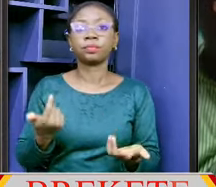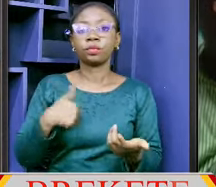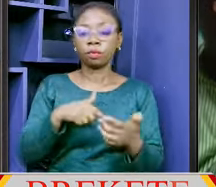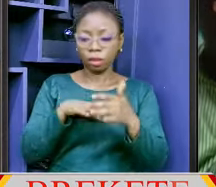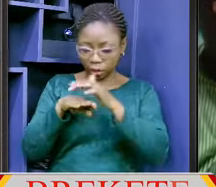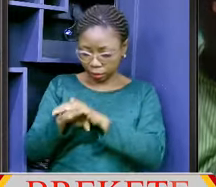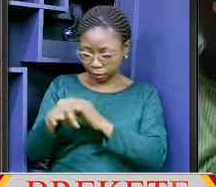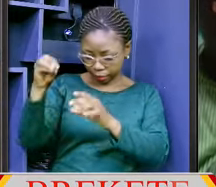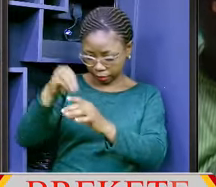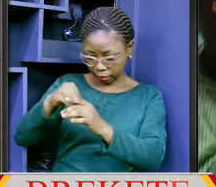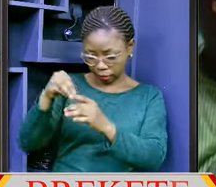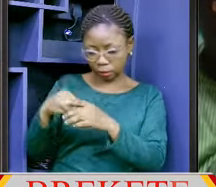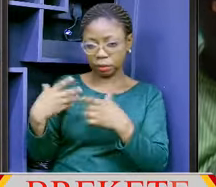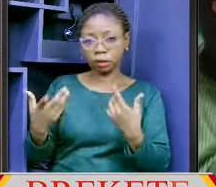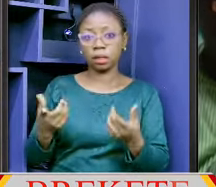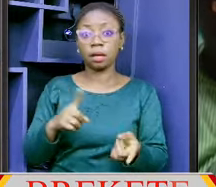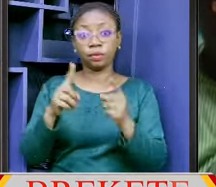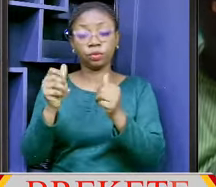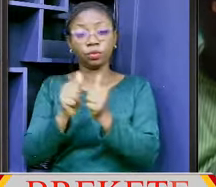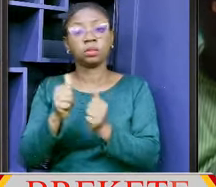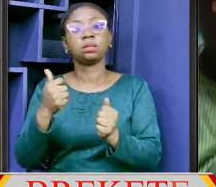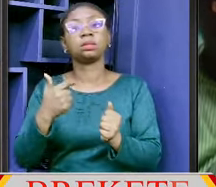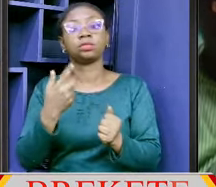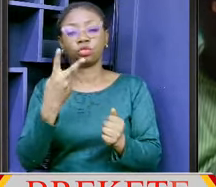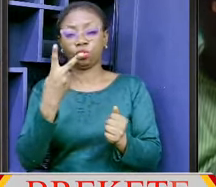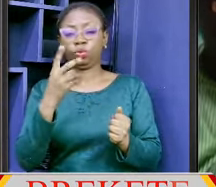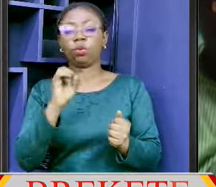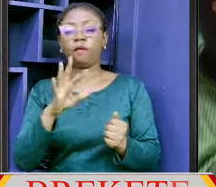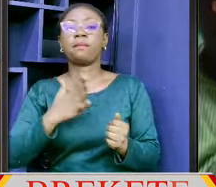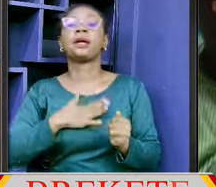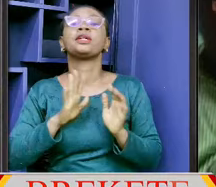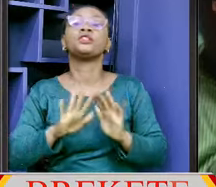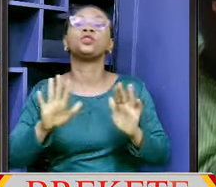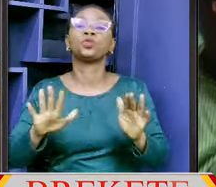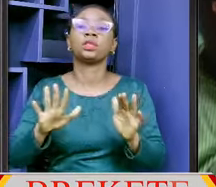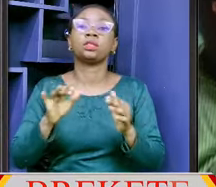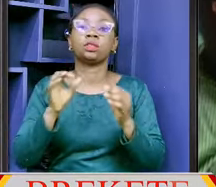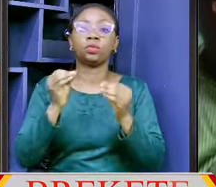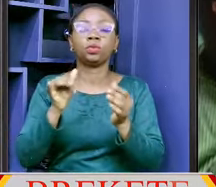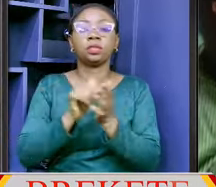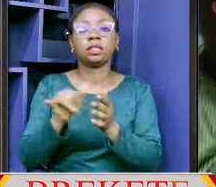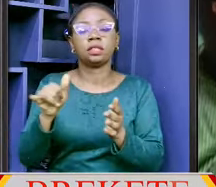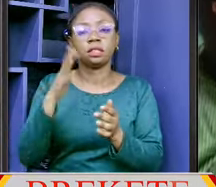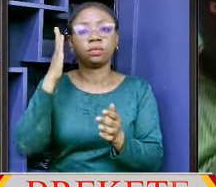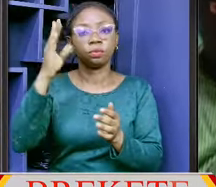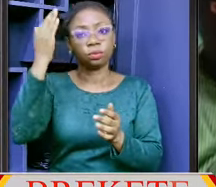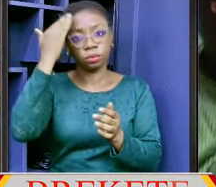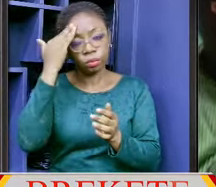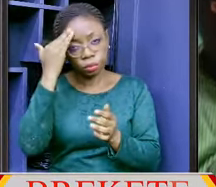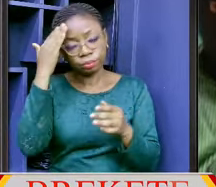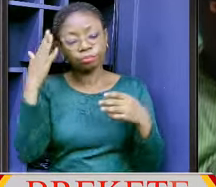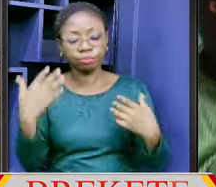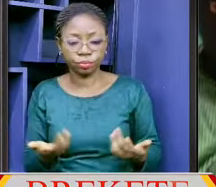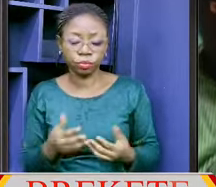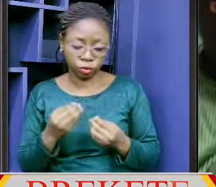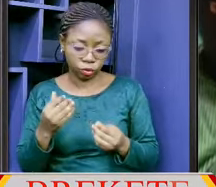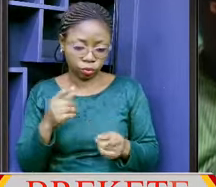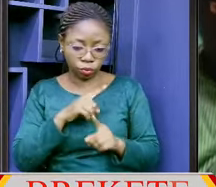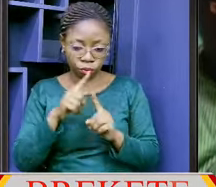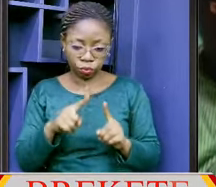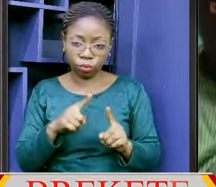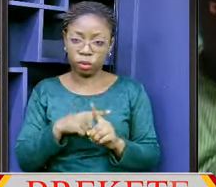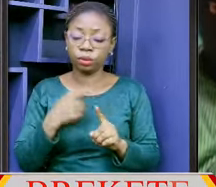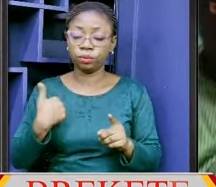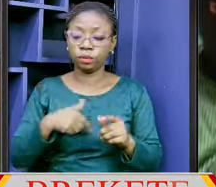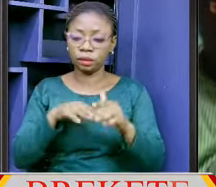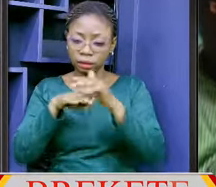we carried paper. Even myself, I went with my children, two of my children, so that they would know, because me, I don't know anything about that those lands. So when we went inside,